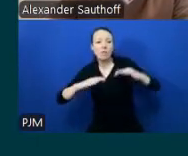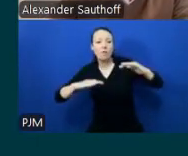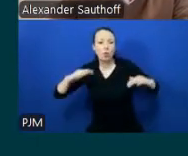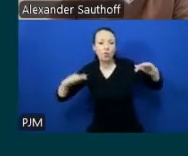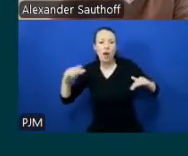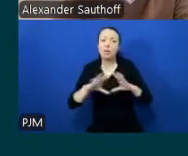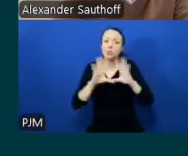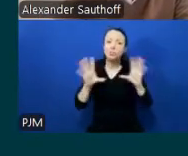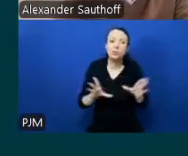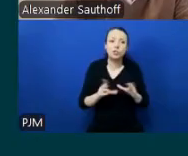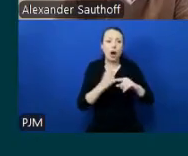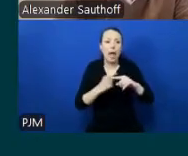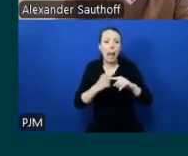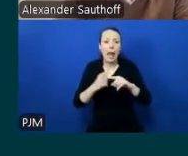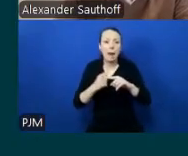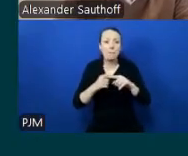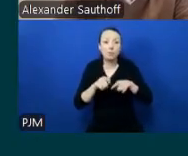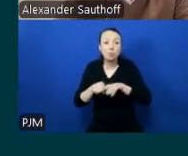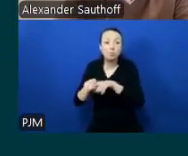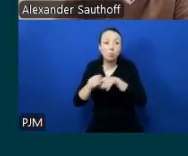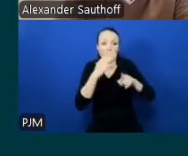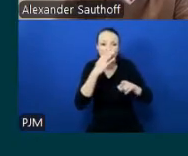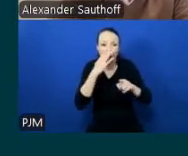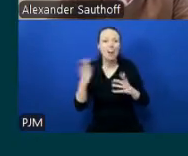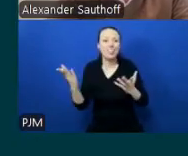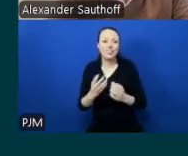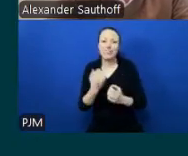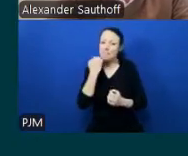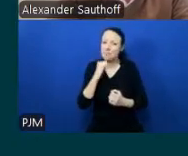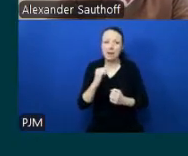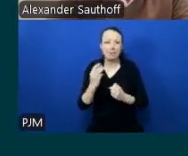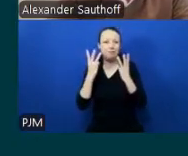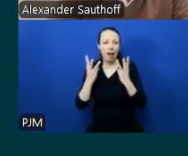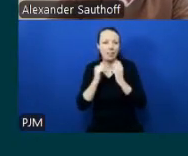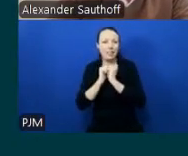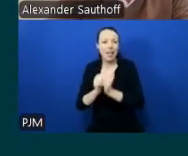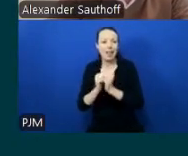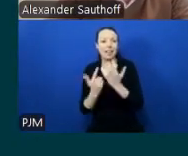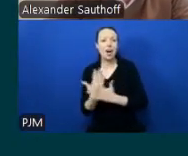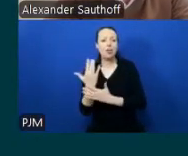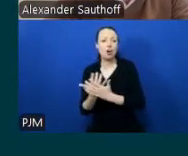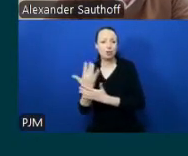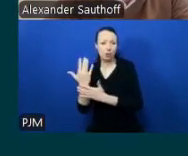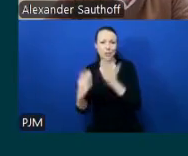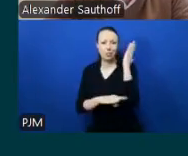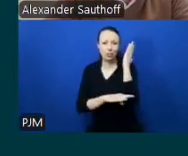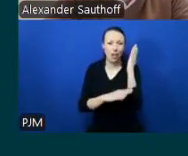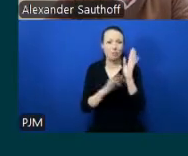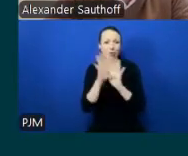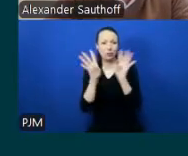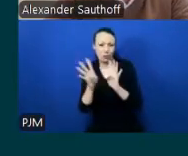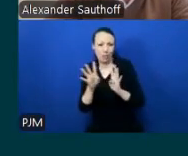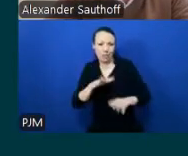areas. In this presentation, I will focus on biodiversity as a climate resilient